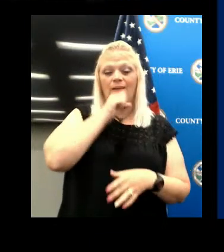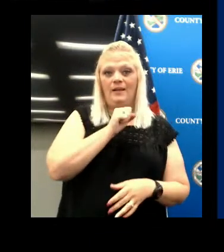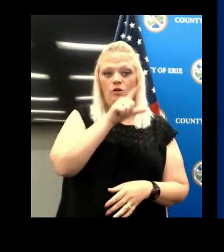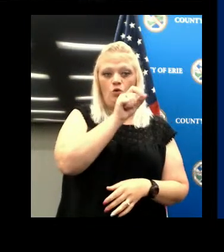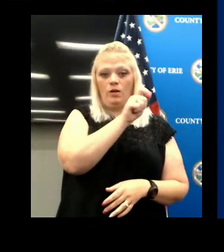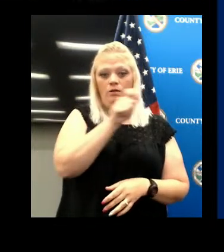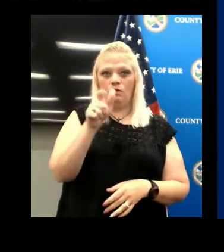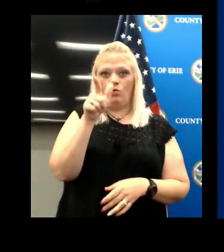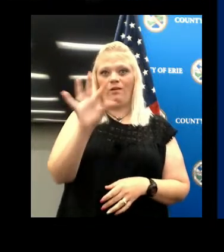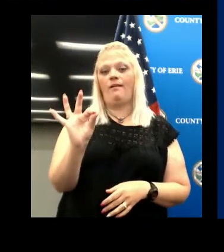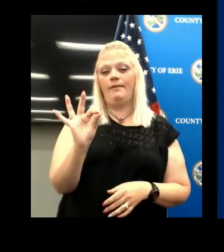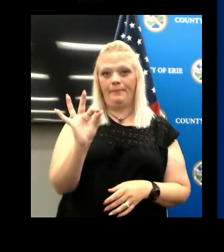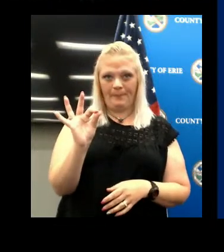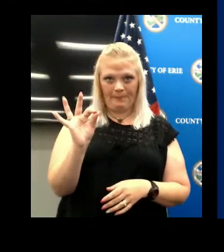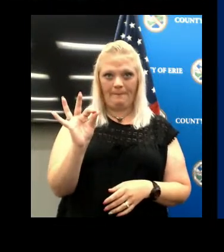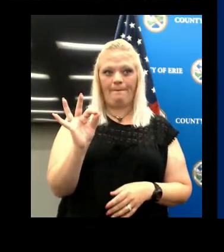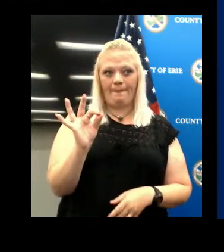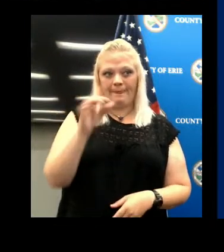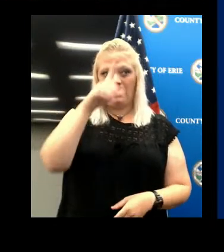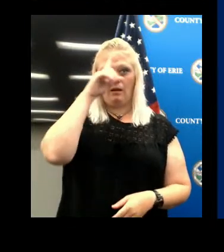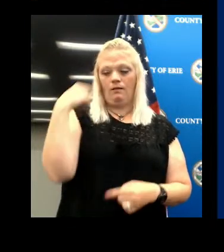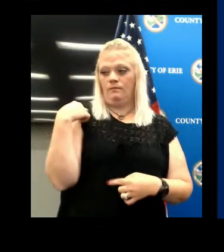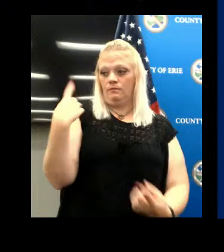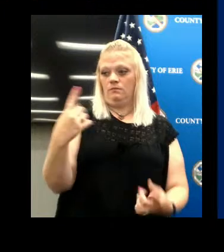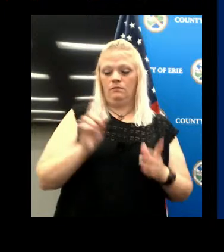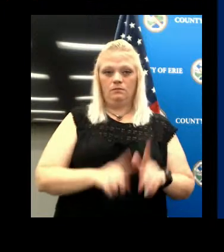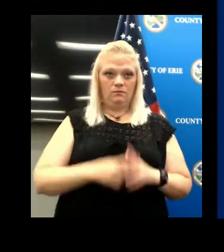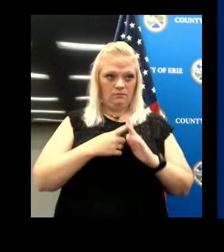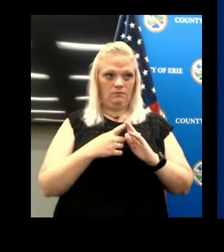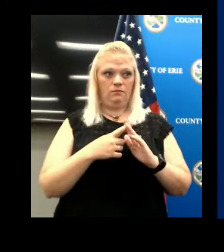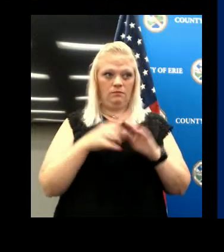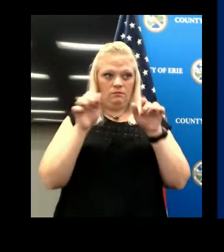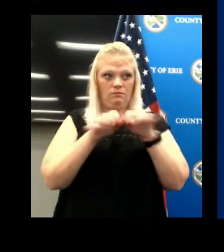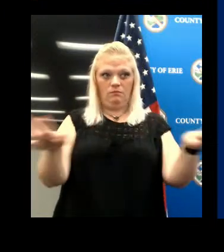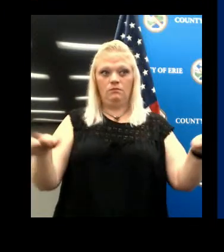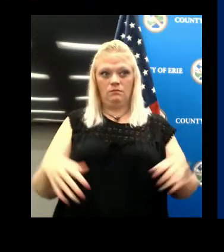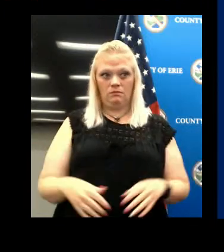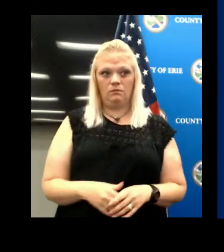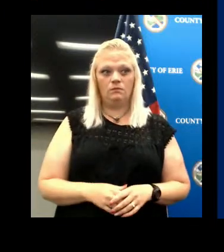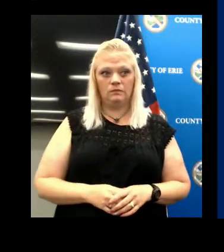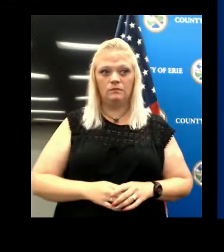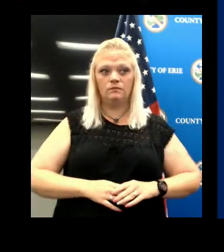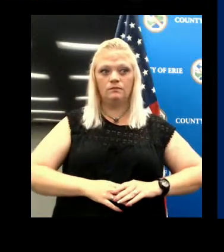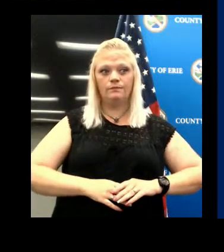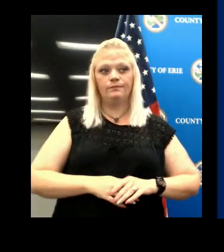20 to 29 since the beginning of the outbreak.